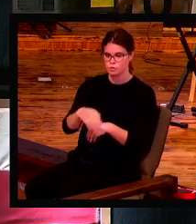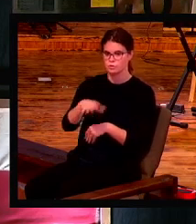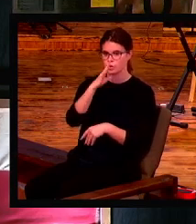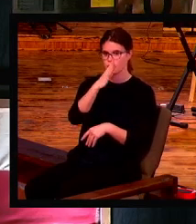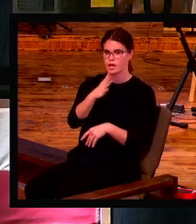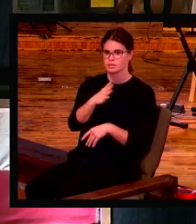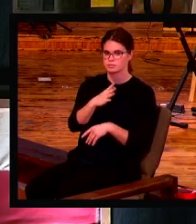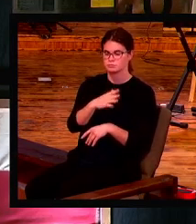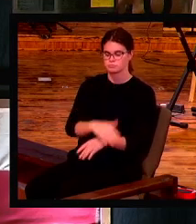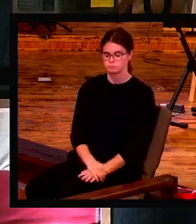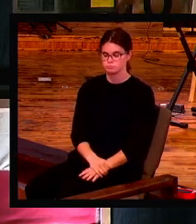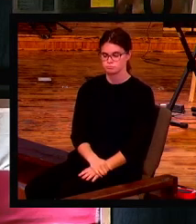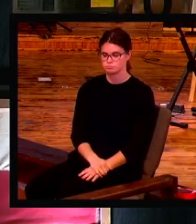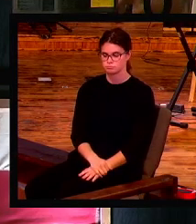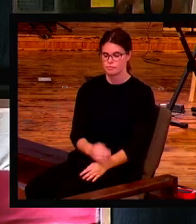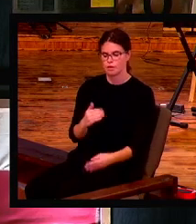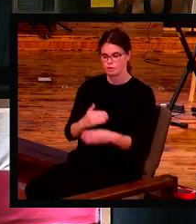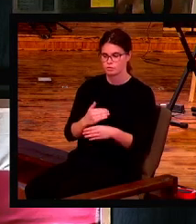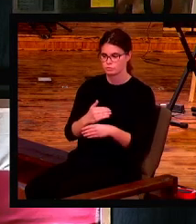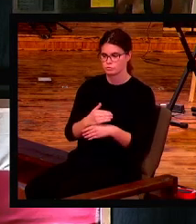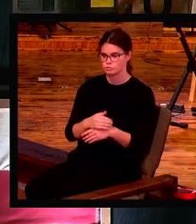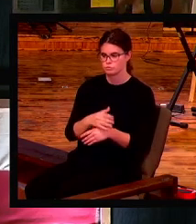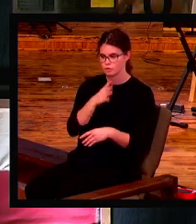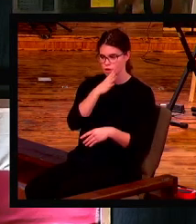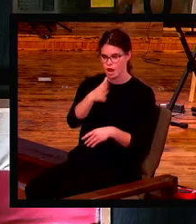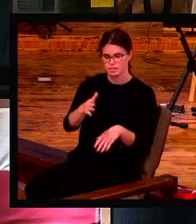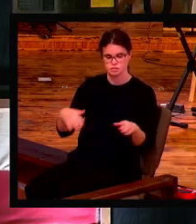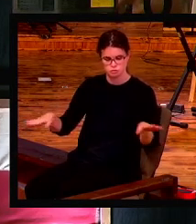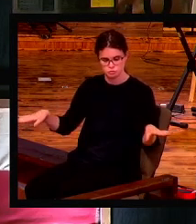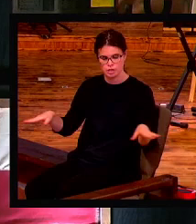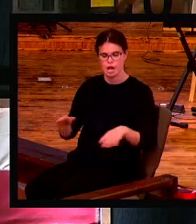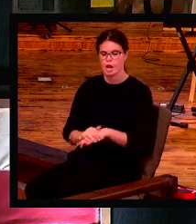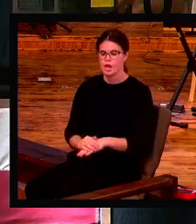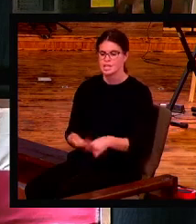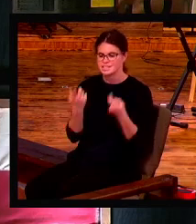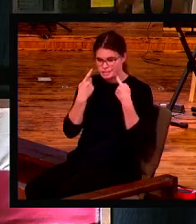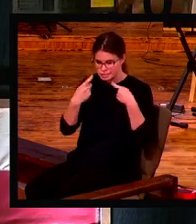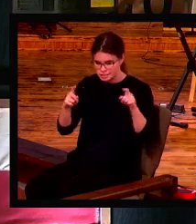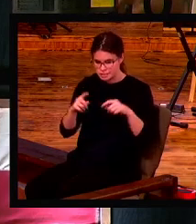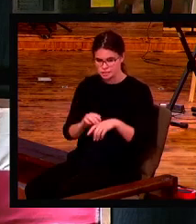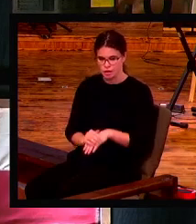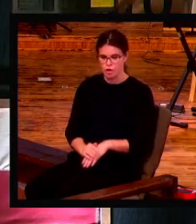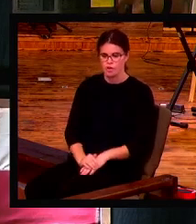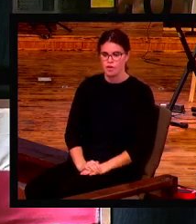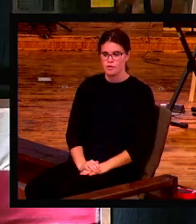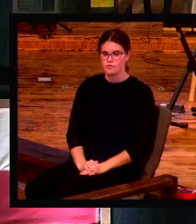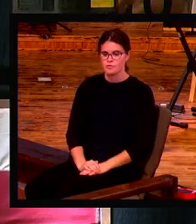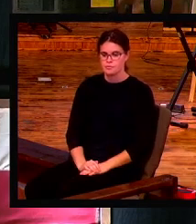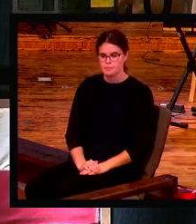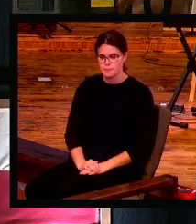is literally obeying God's command and fulfilling the vision he put in your heart. Somebody say